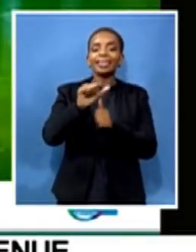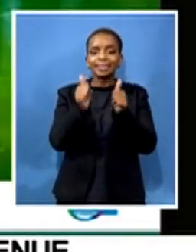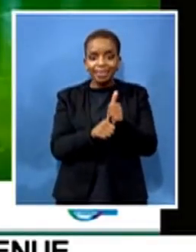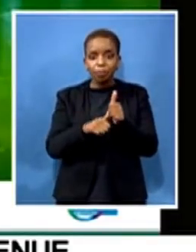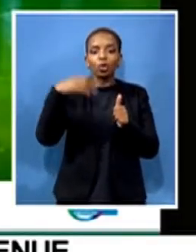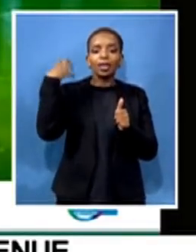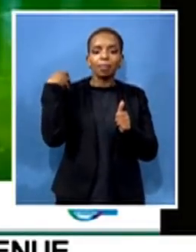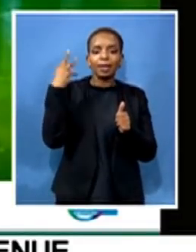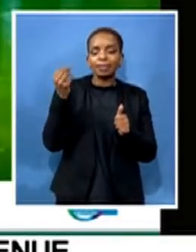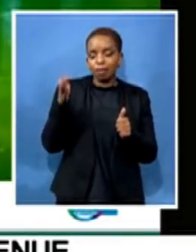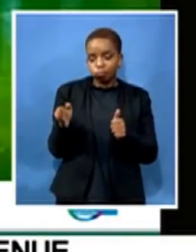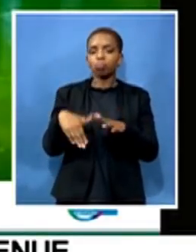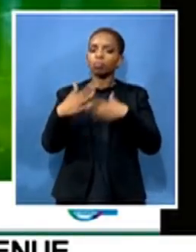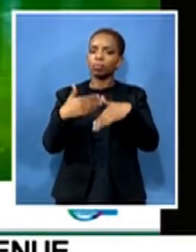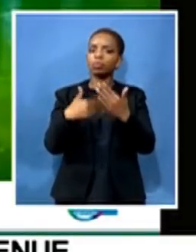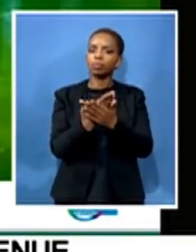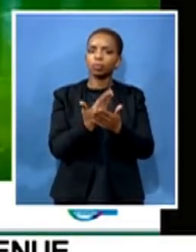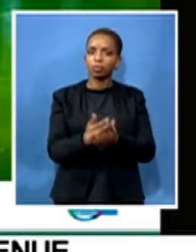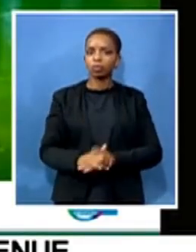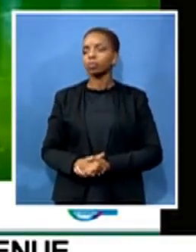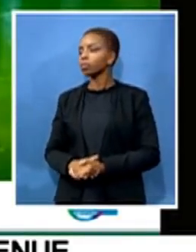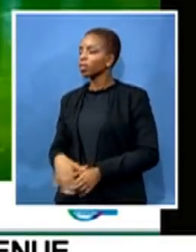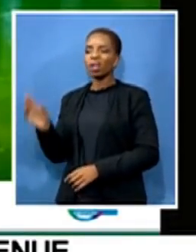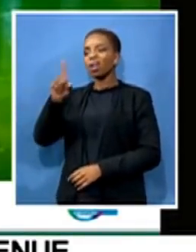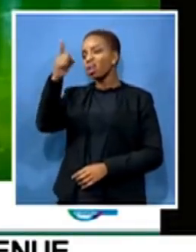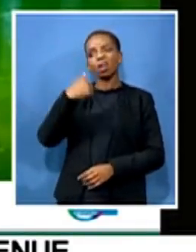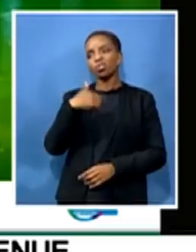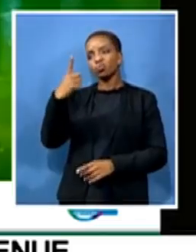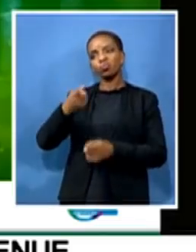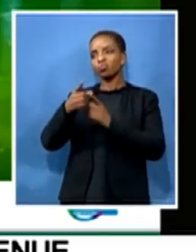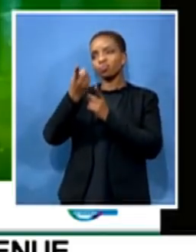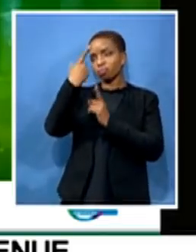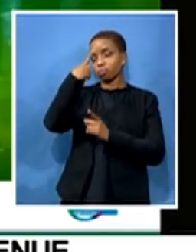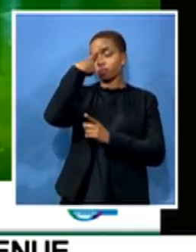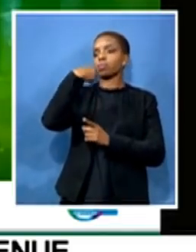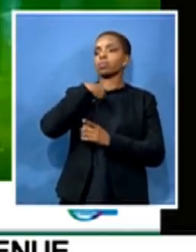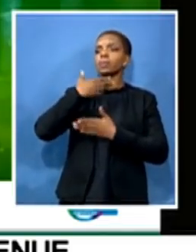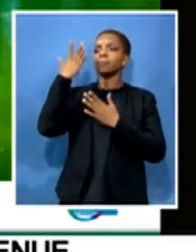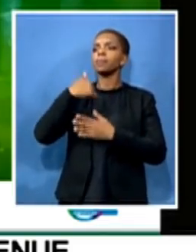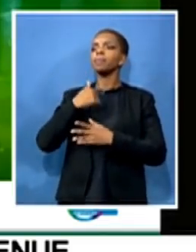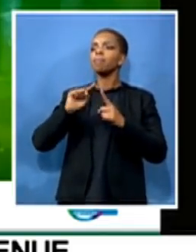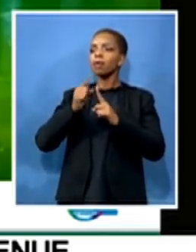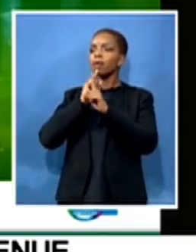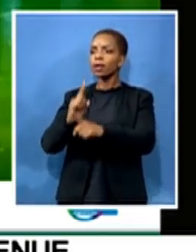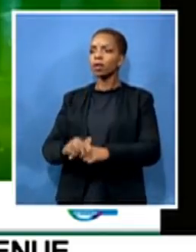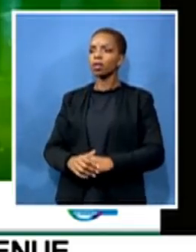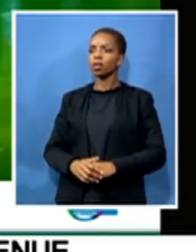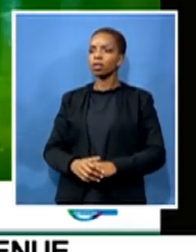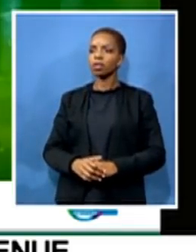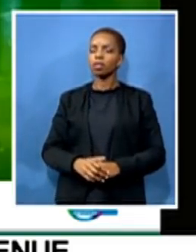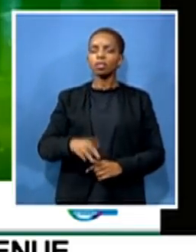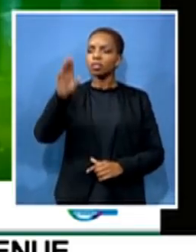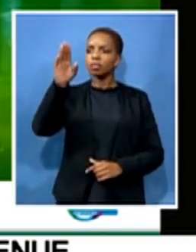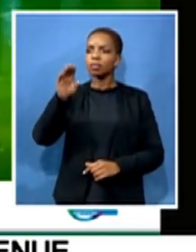Mkhize? Do you not recognise my point of order? You're experiencing. Deputy Chair, Honourable my point of order, I recognise that.